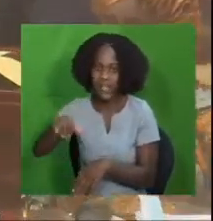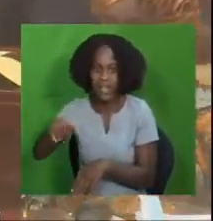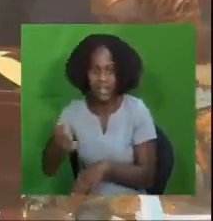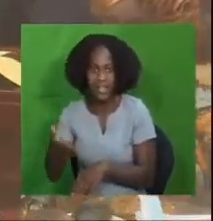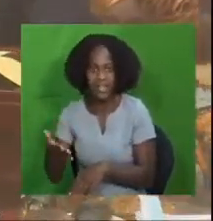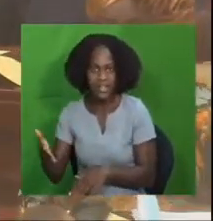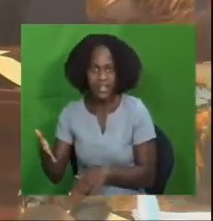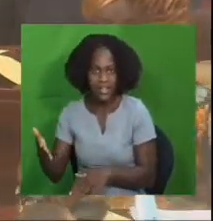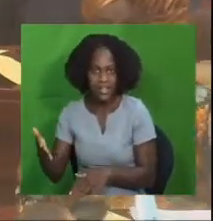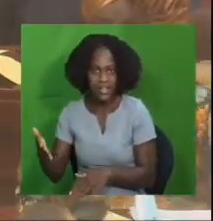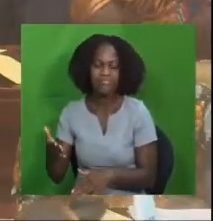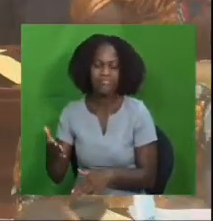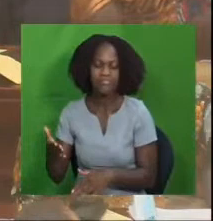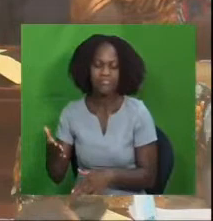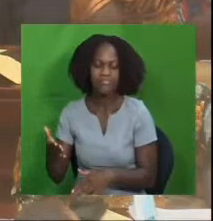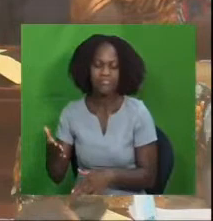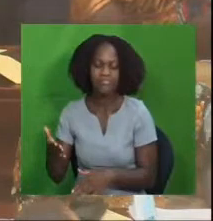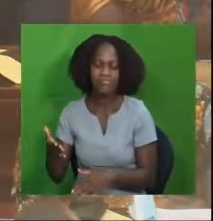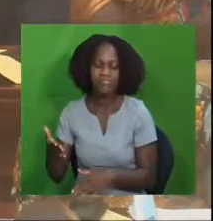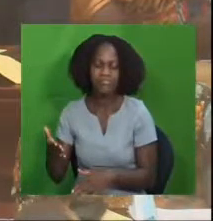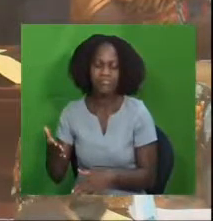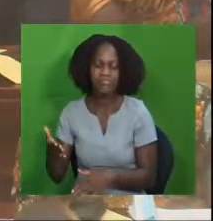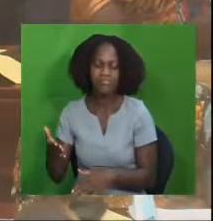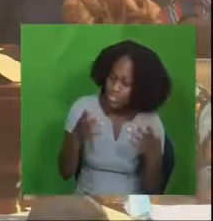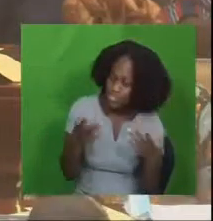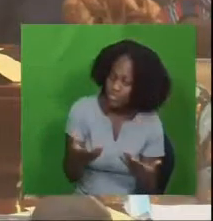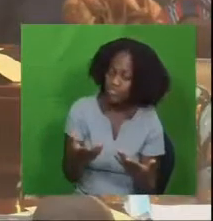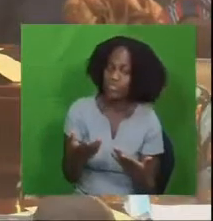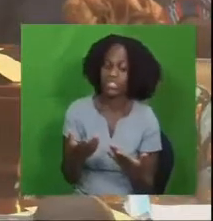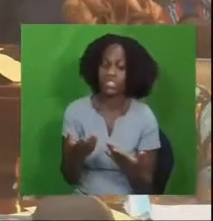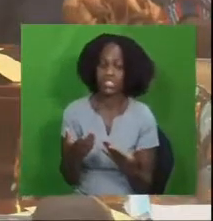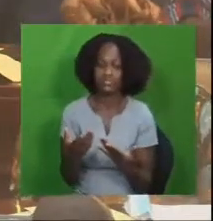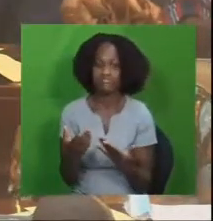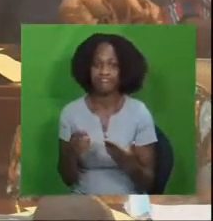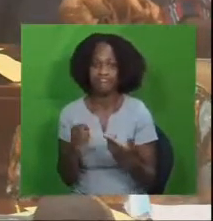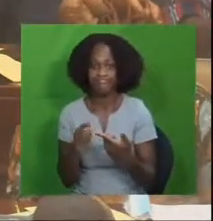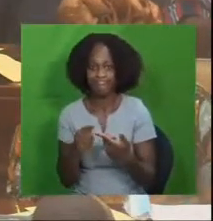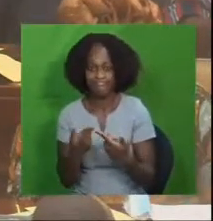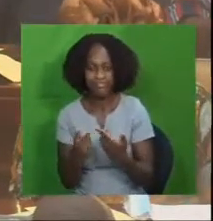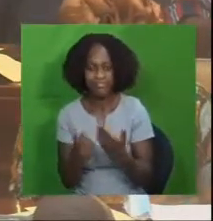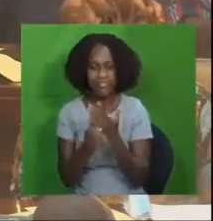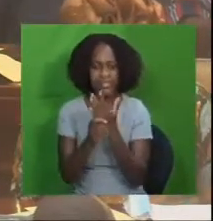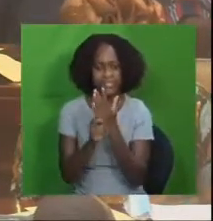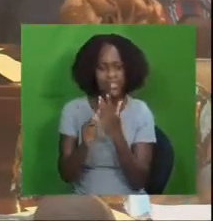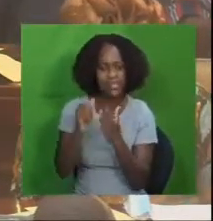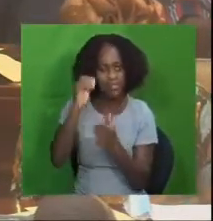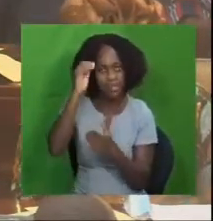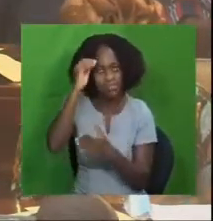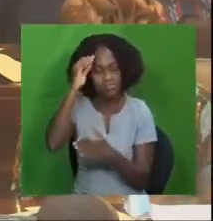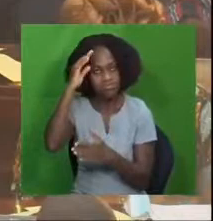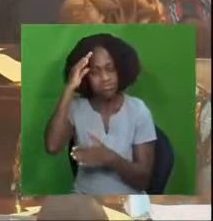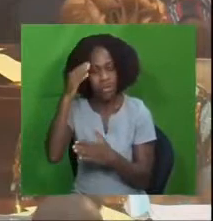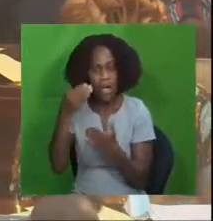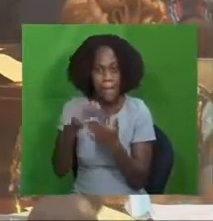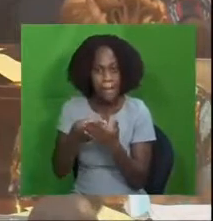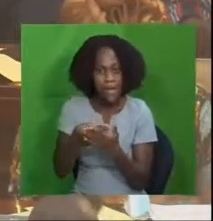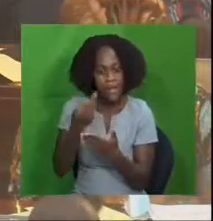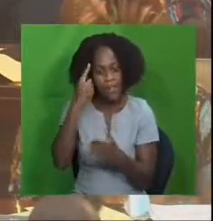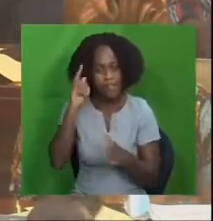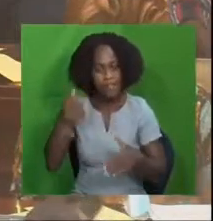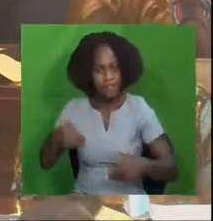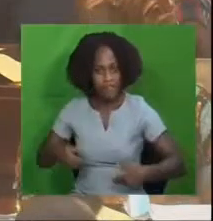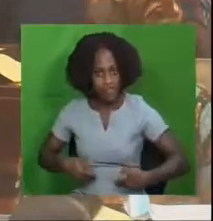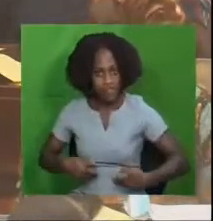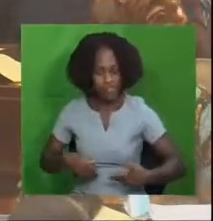one, close the infrastructure gap, two, help us acquire some skills and knowledge and capital for the youth, and